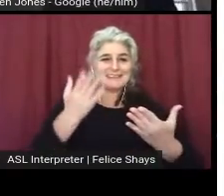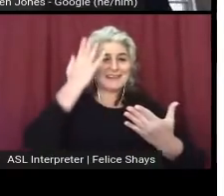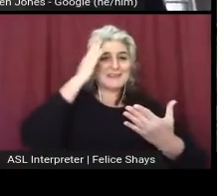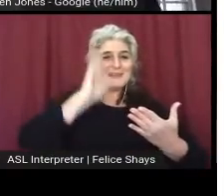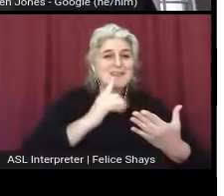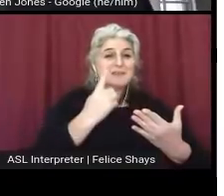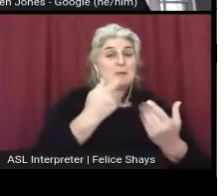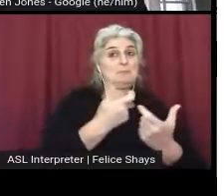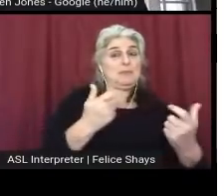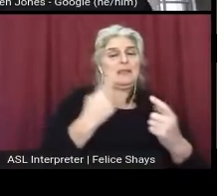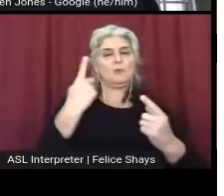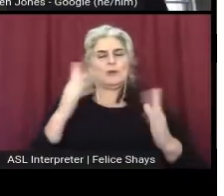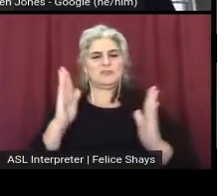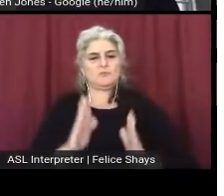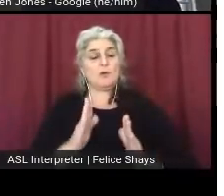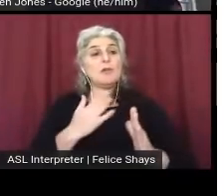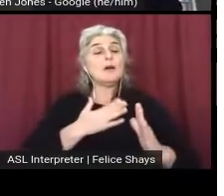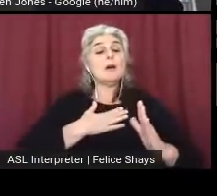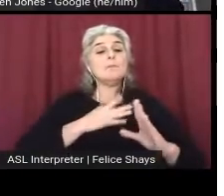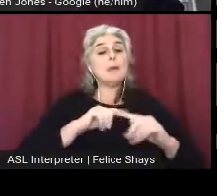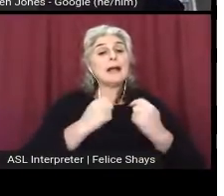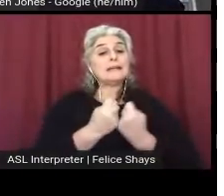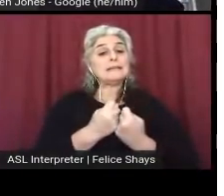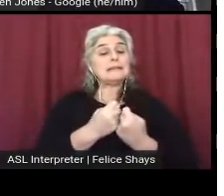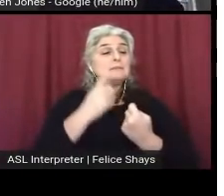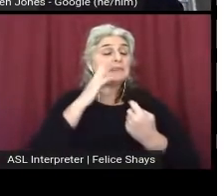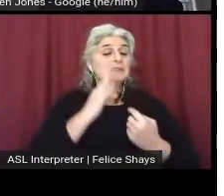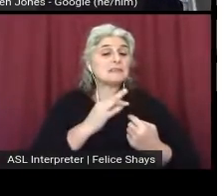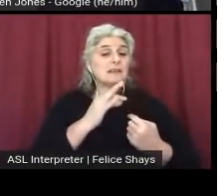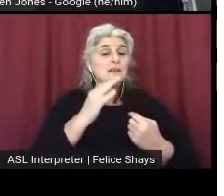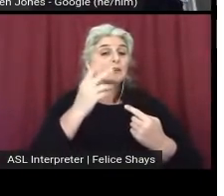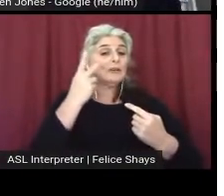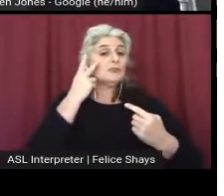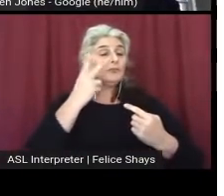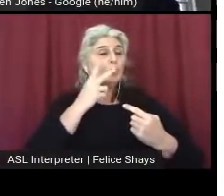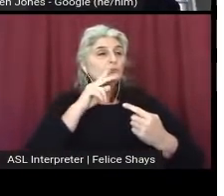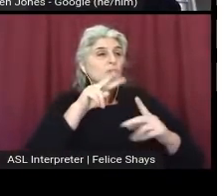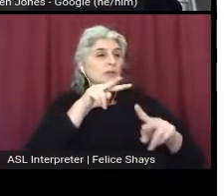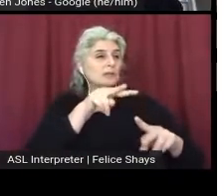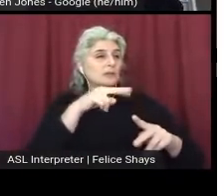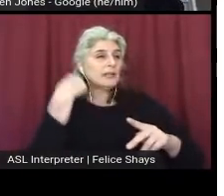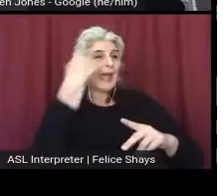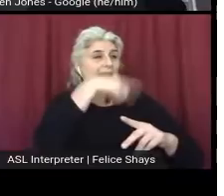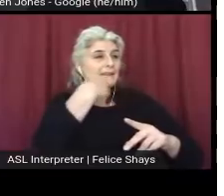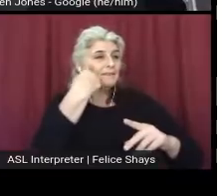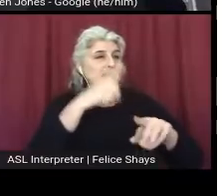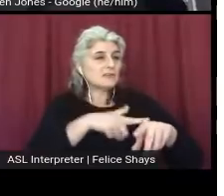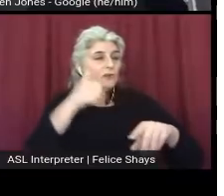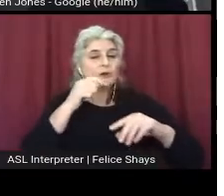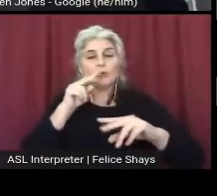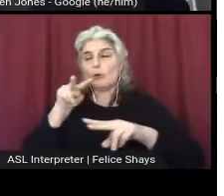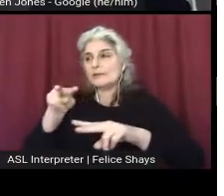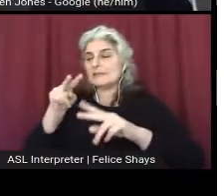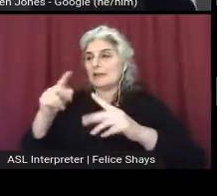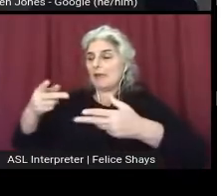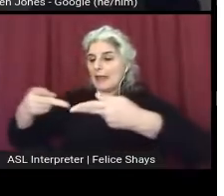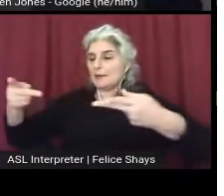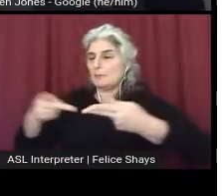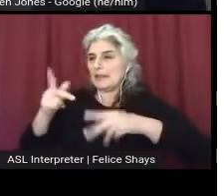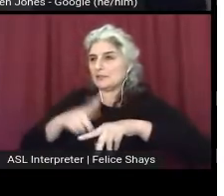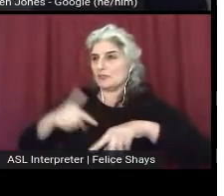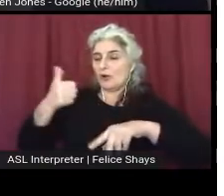by asking a very simple question: would we pay attention to a face longer or a place longer? This is a guy on our